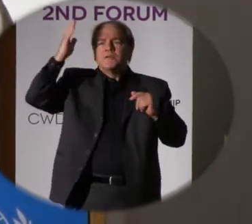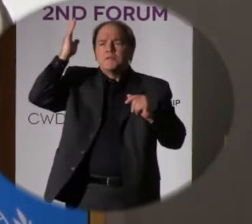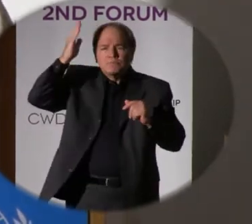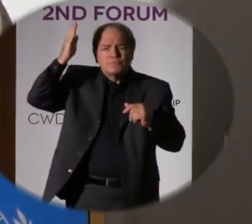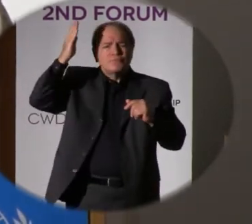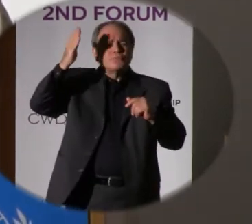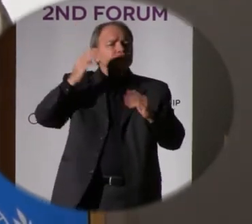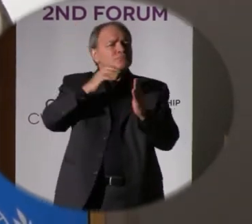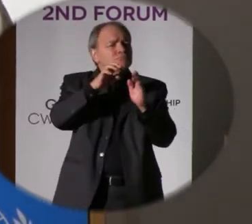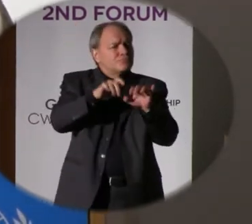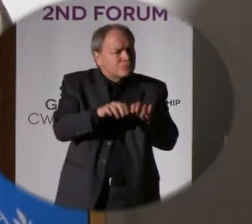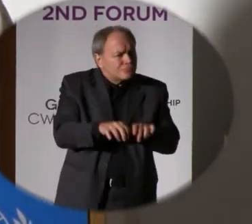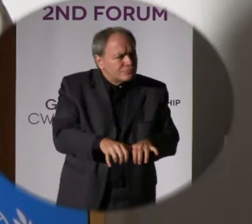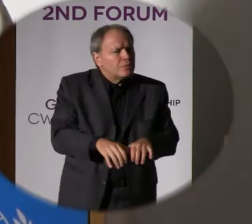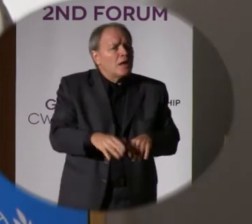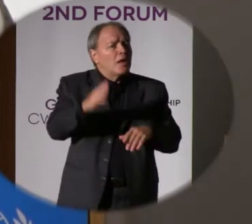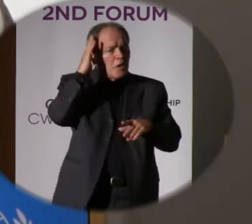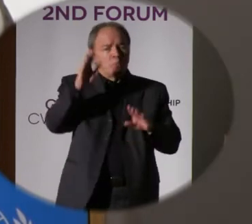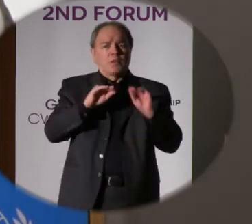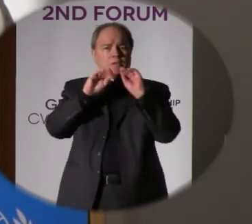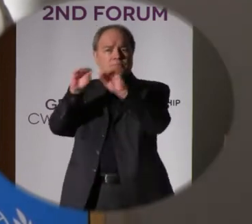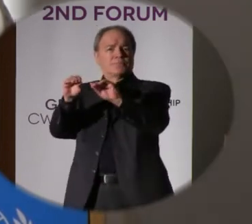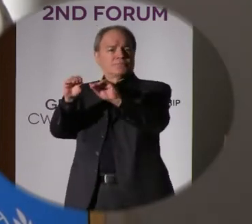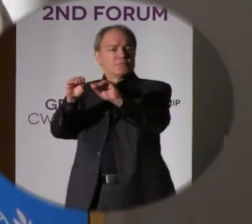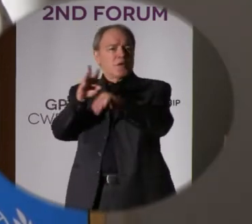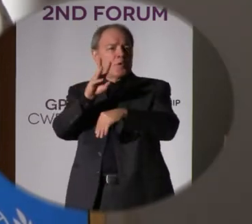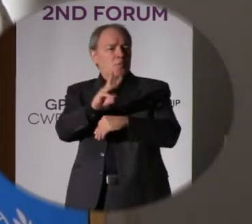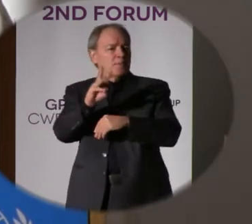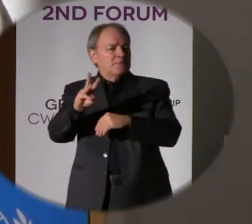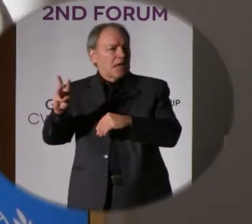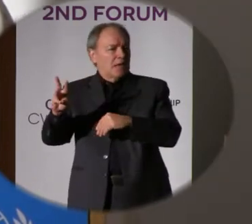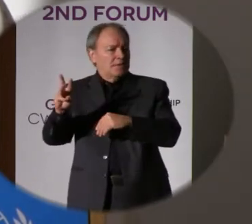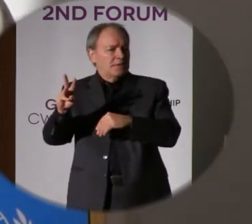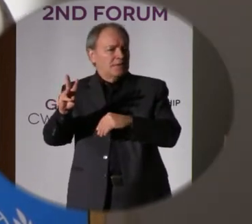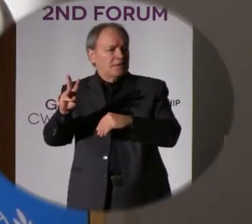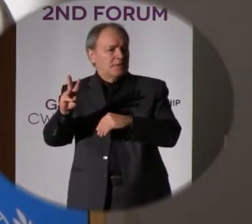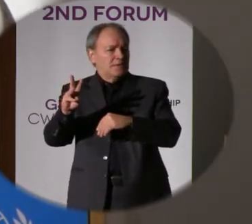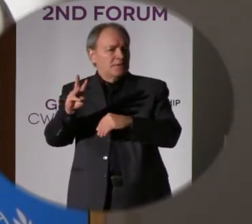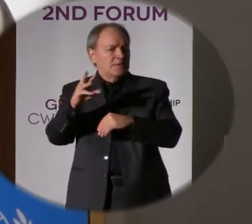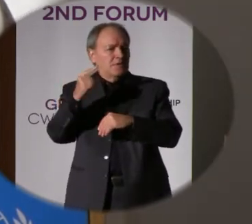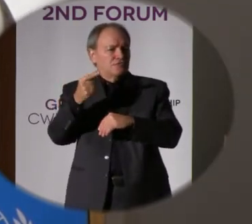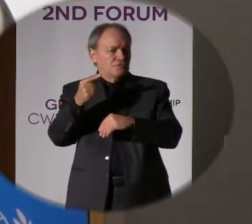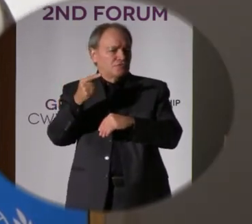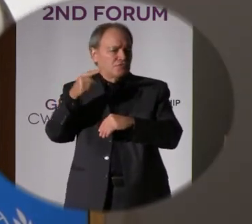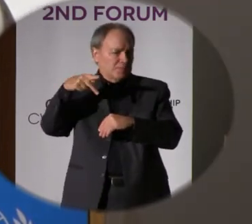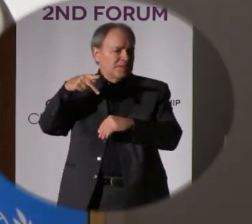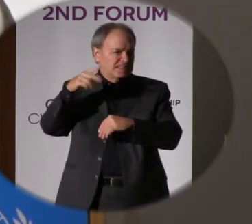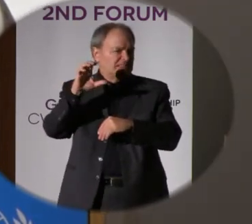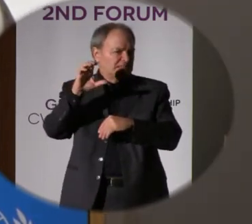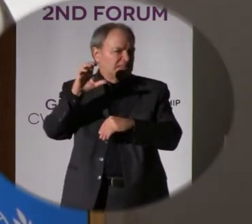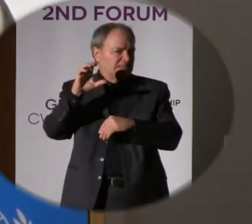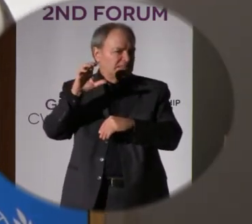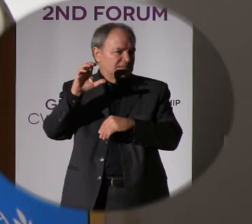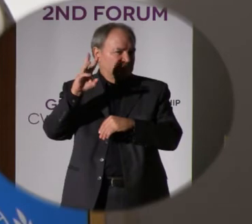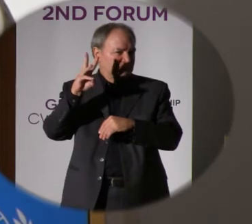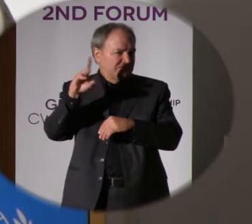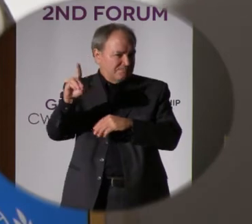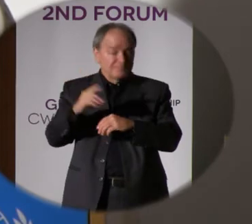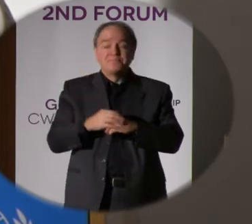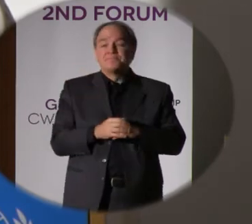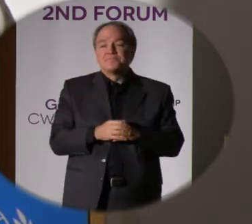be posted on the Global Partnership website. You'll be asked